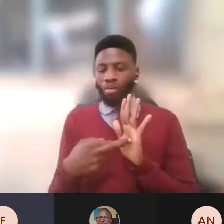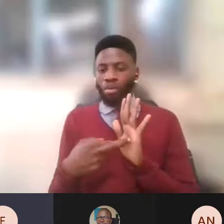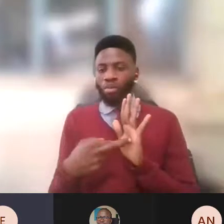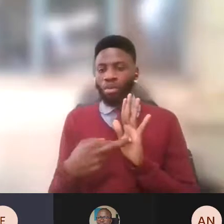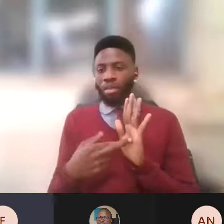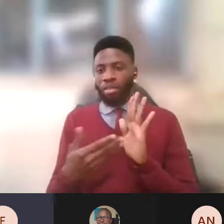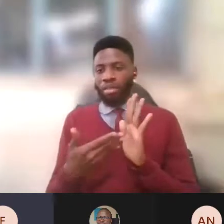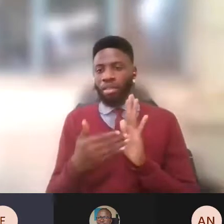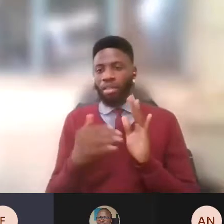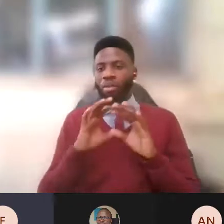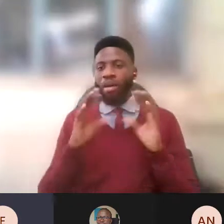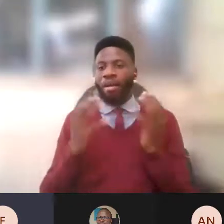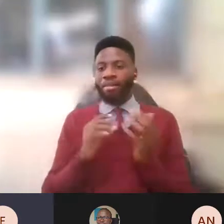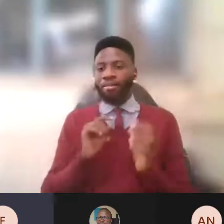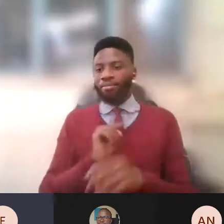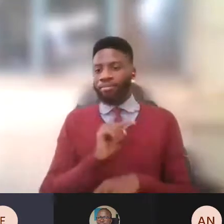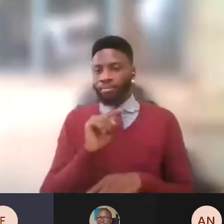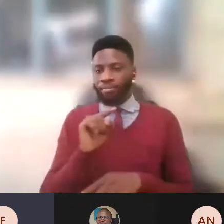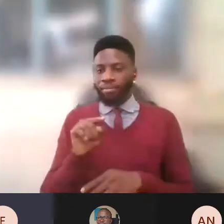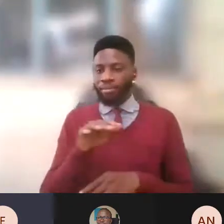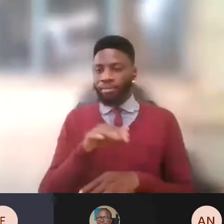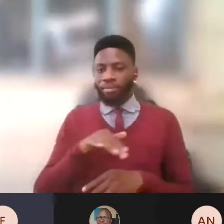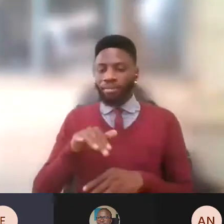No luck.